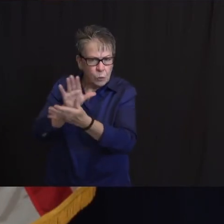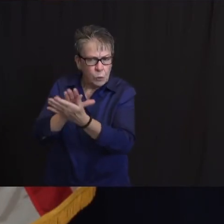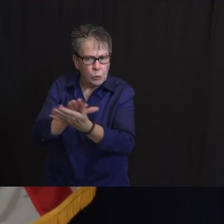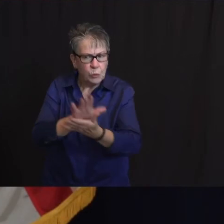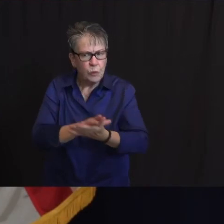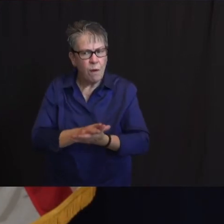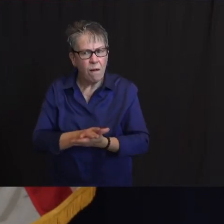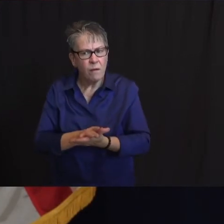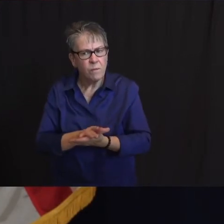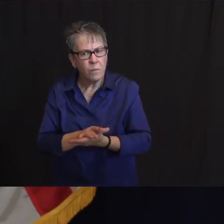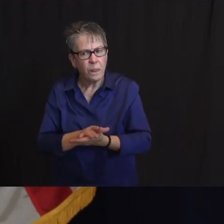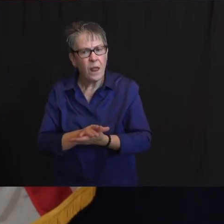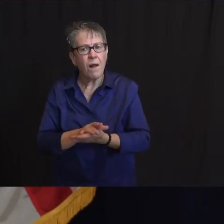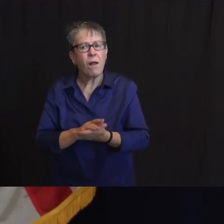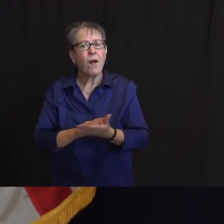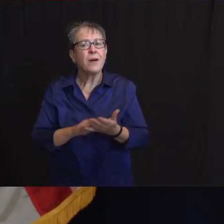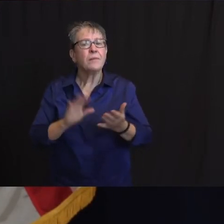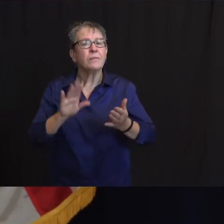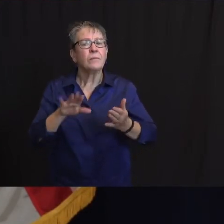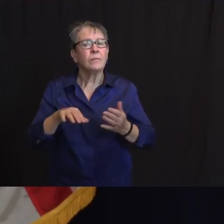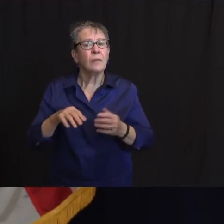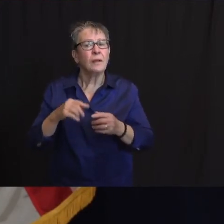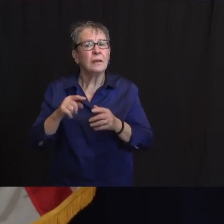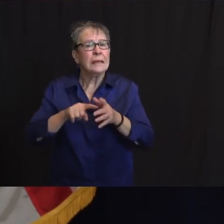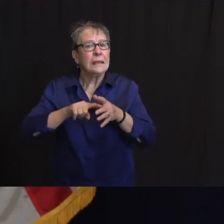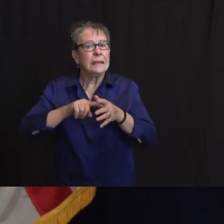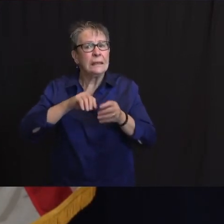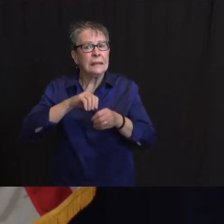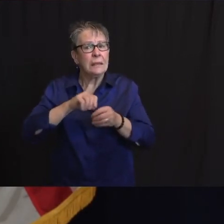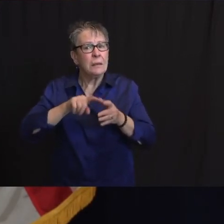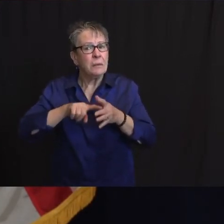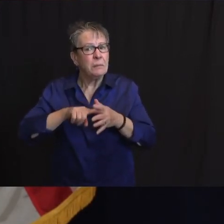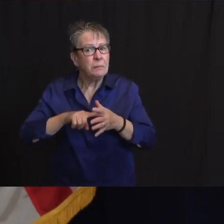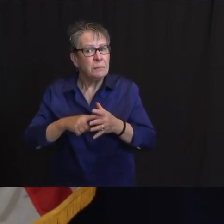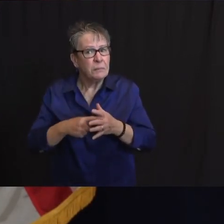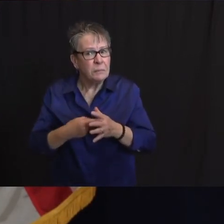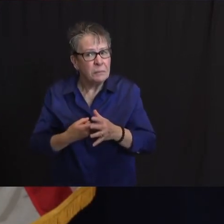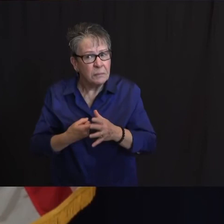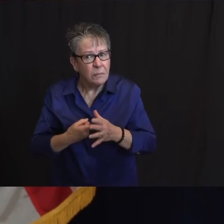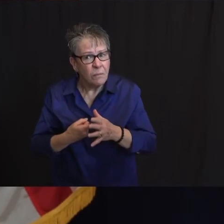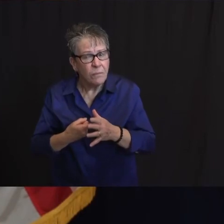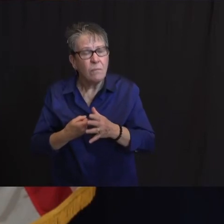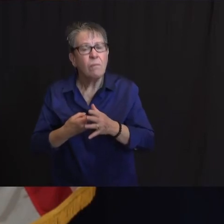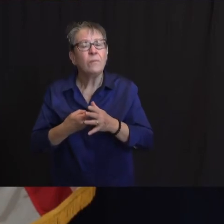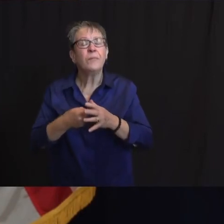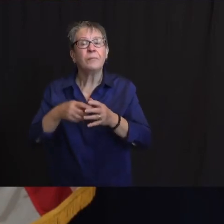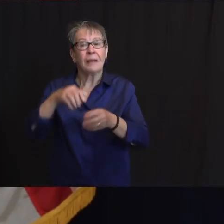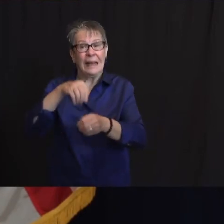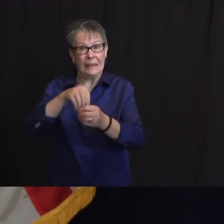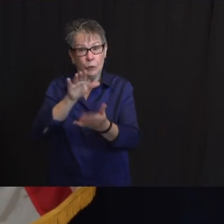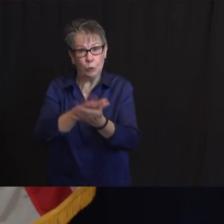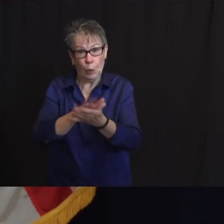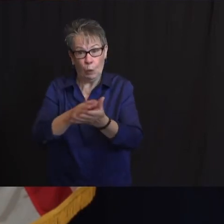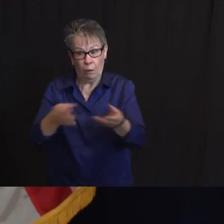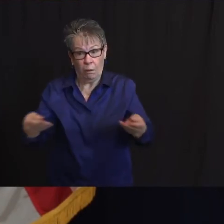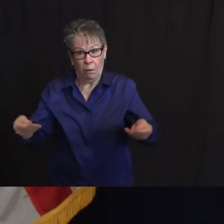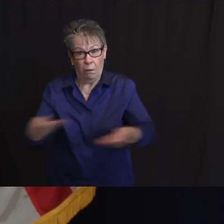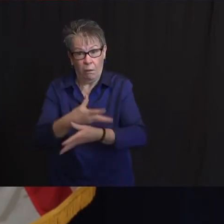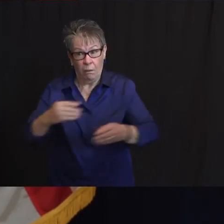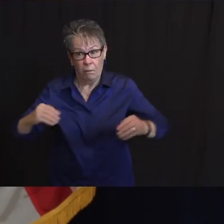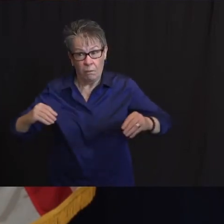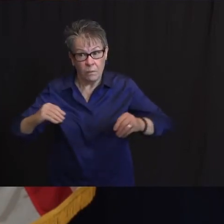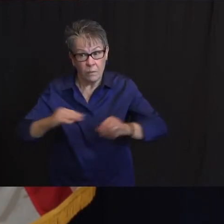of in-school transmission that has occurred, while it does occur, it is certainly lower than we had feared going